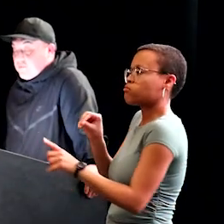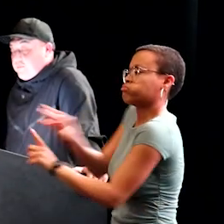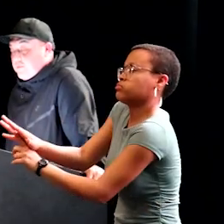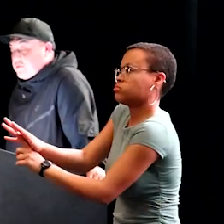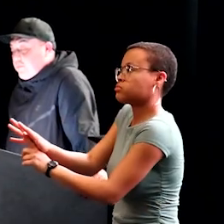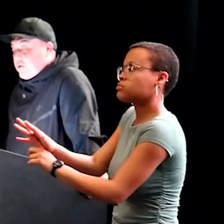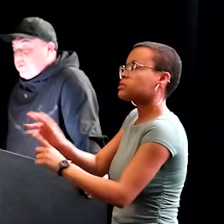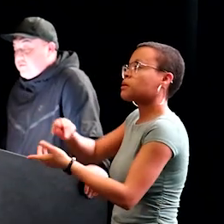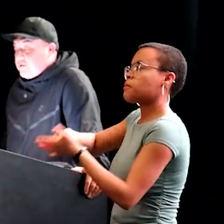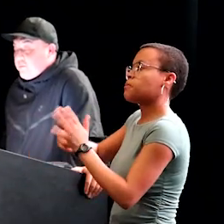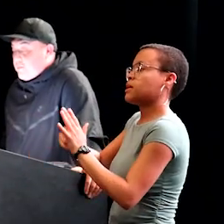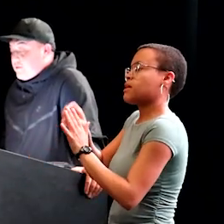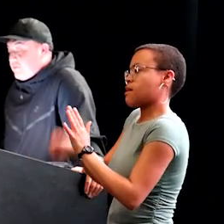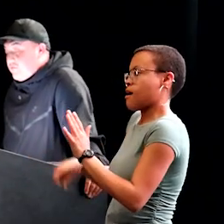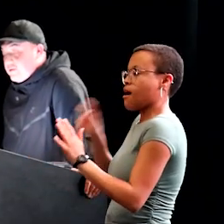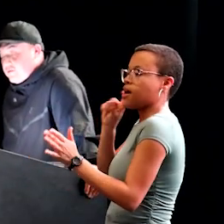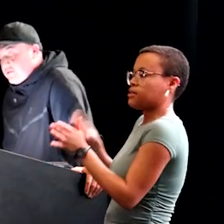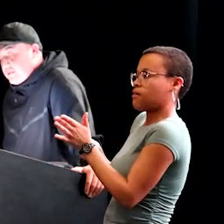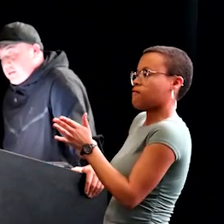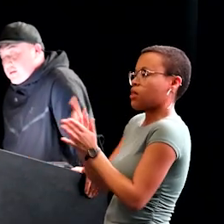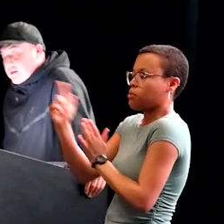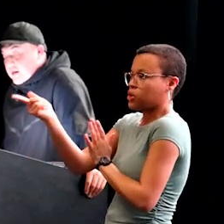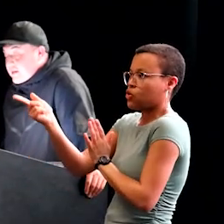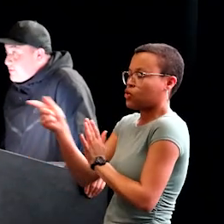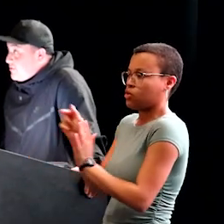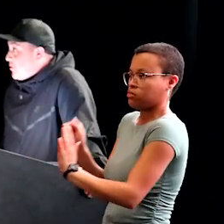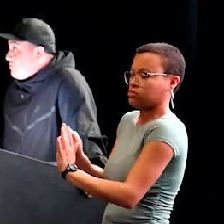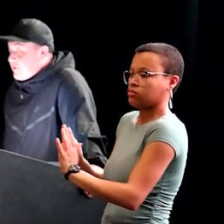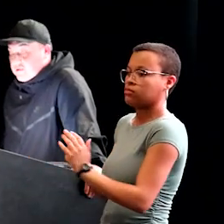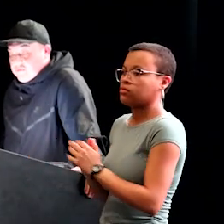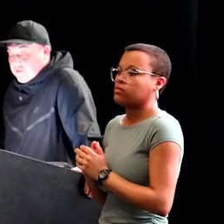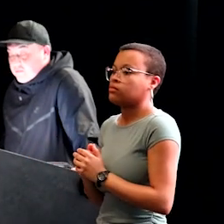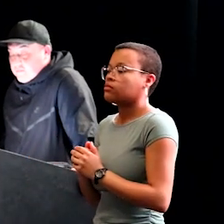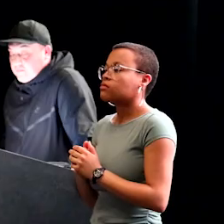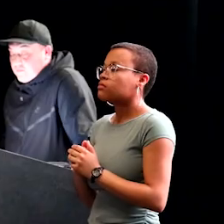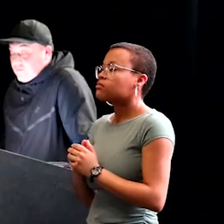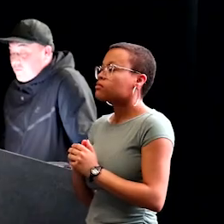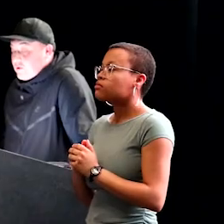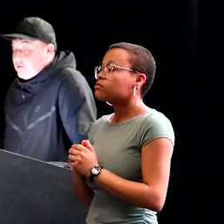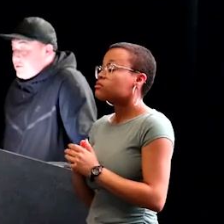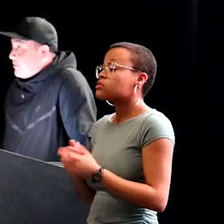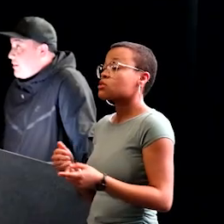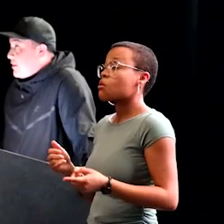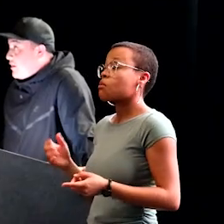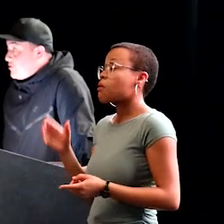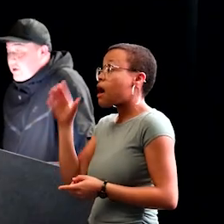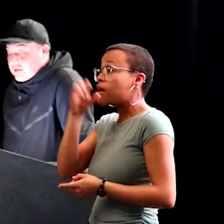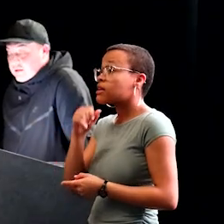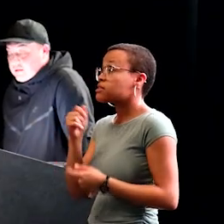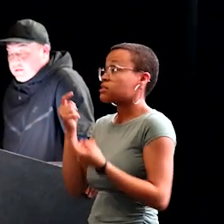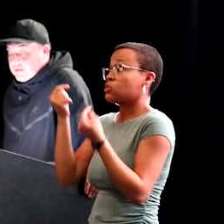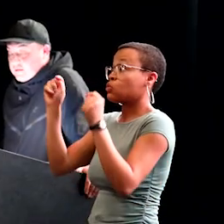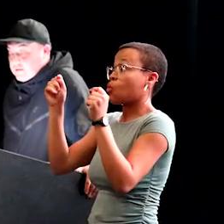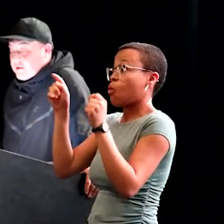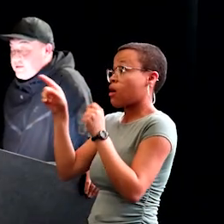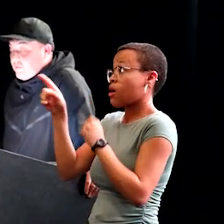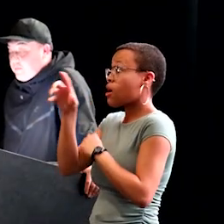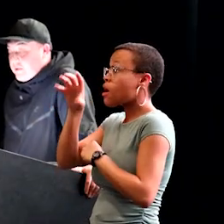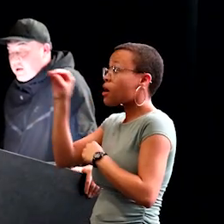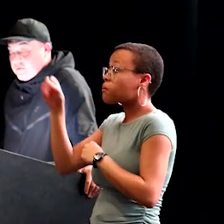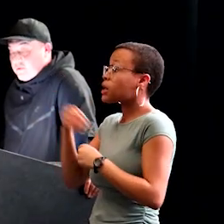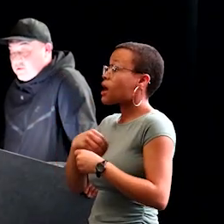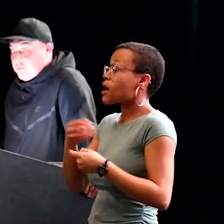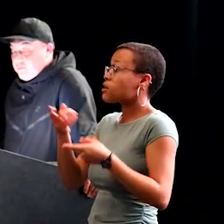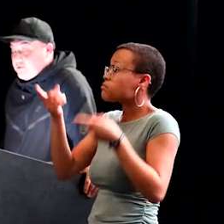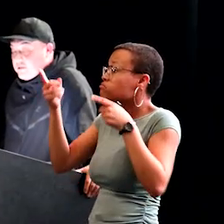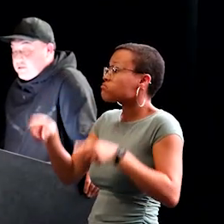This weapon was part of the Department of Defense. I guess the toy invention firm won some kind of contract and designed a weapon